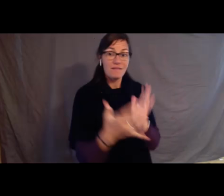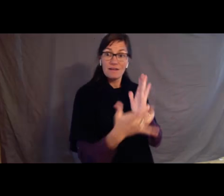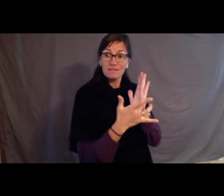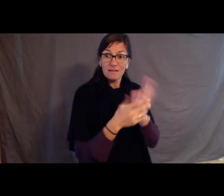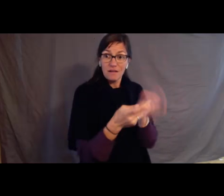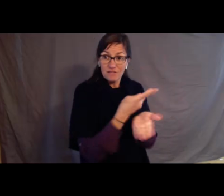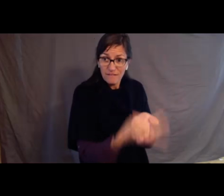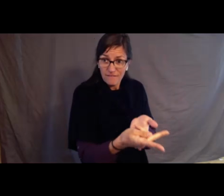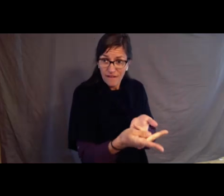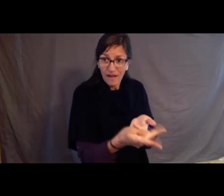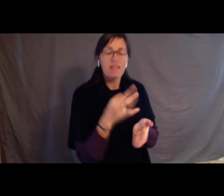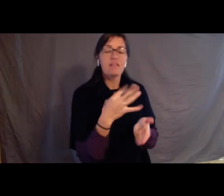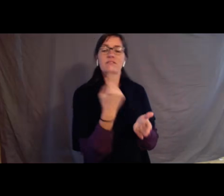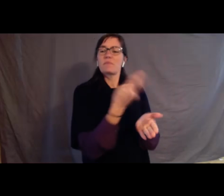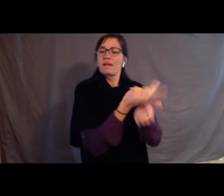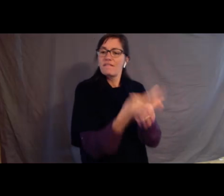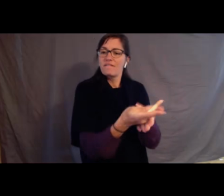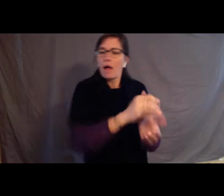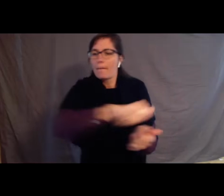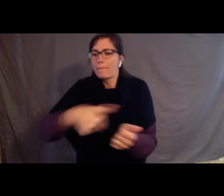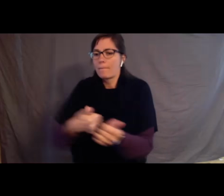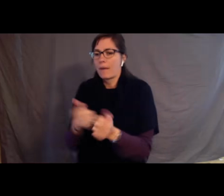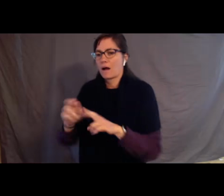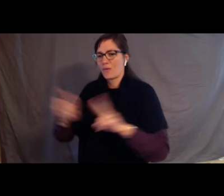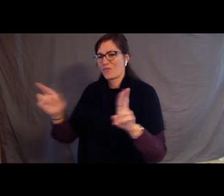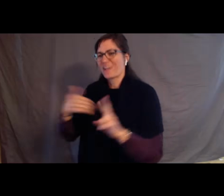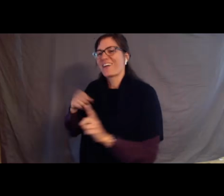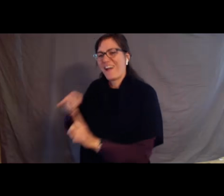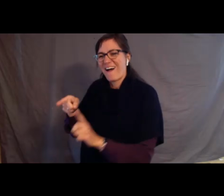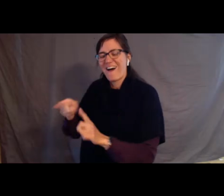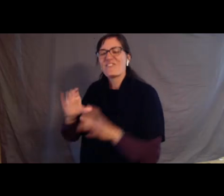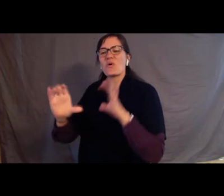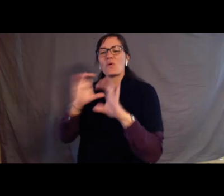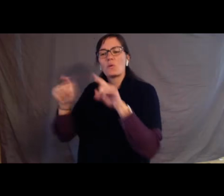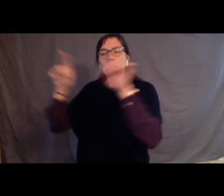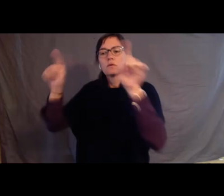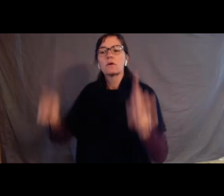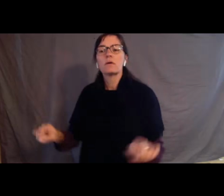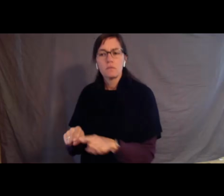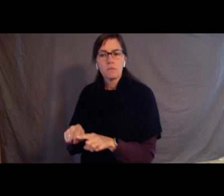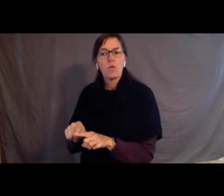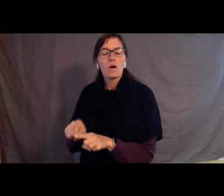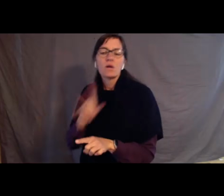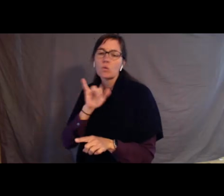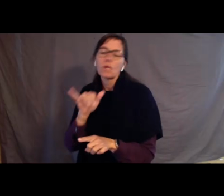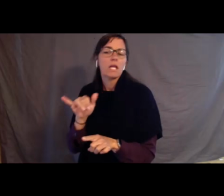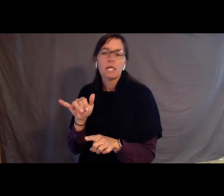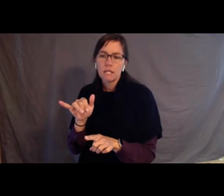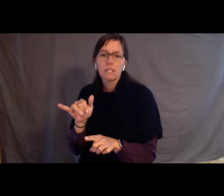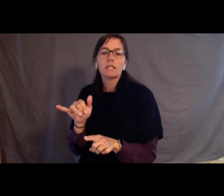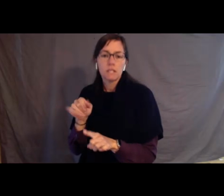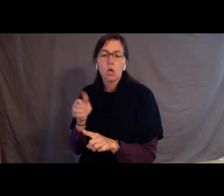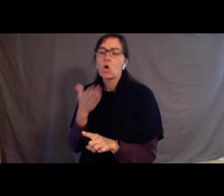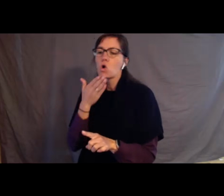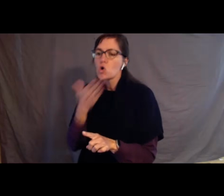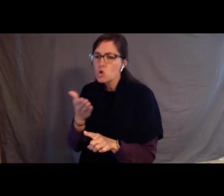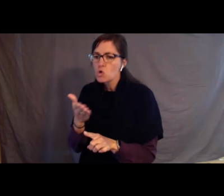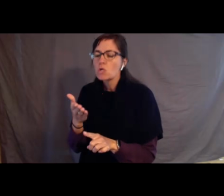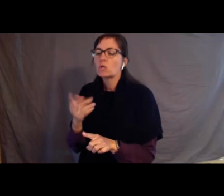And it's also, from conceptual standpoint, it's really a great way of kind of assessing if the